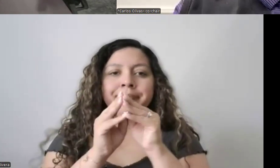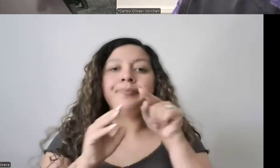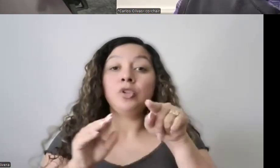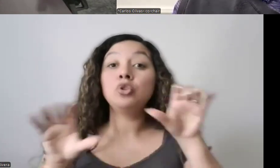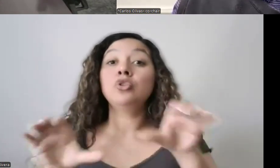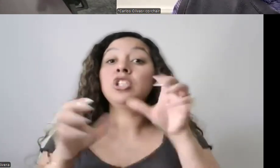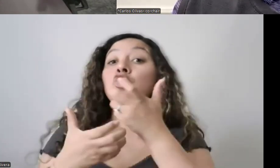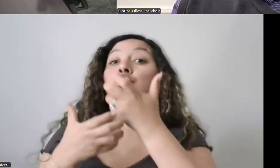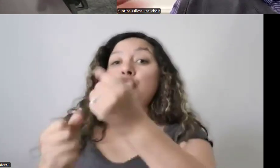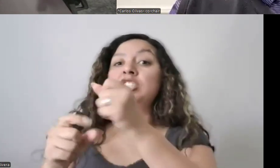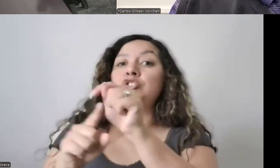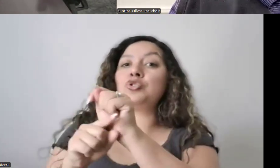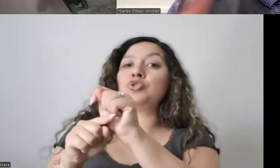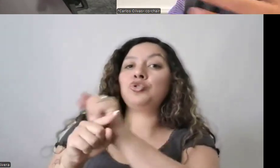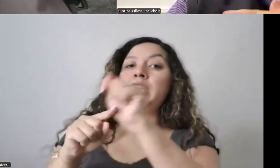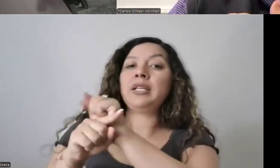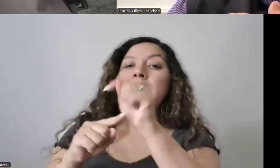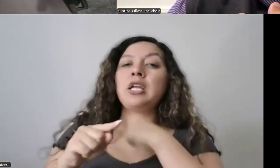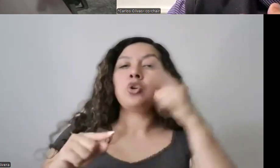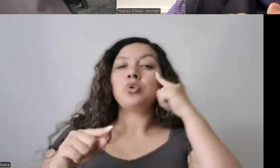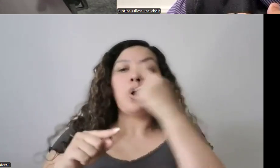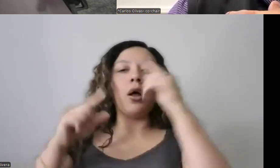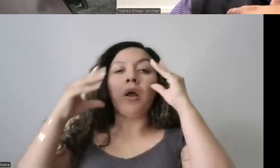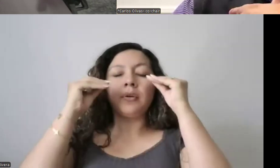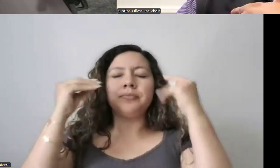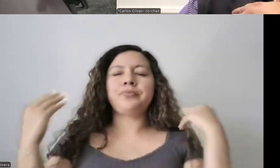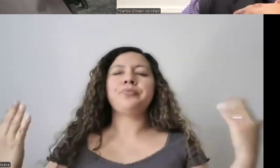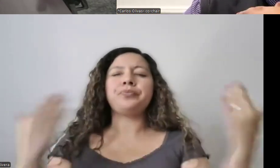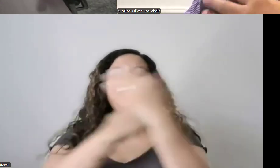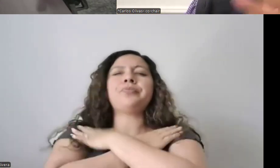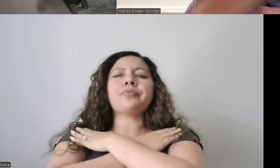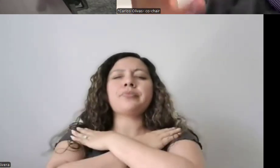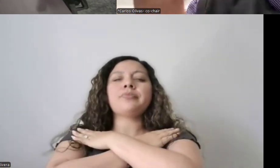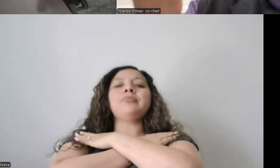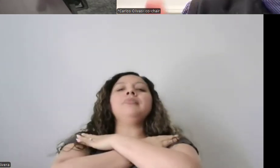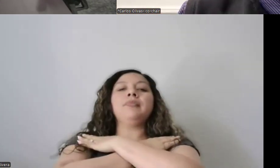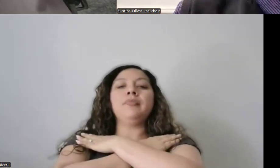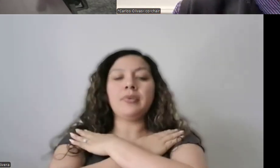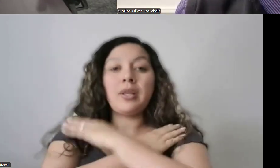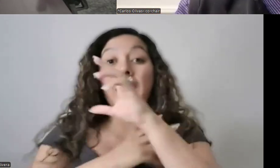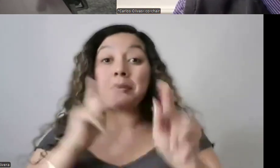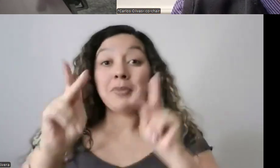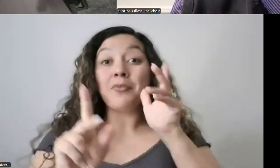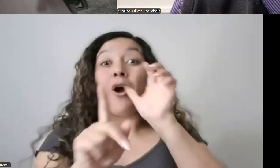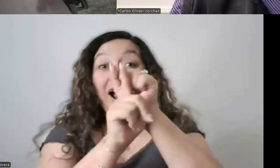training and you're standing there and you close your eyes and you put your arms over your chest and you fall backwards and people catch you.